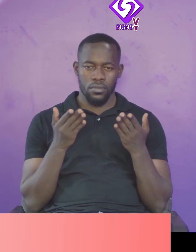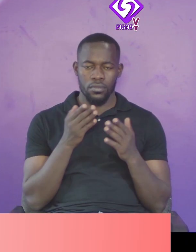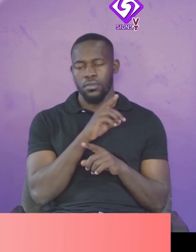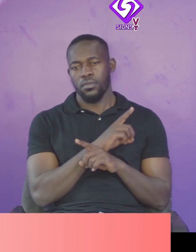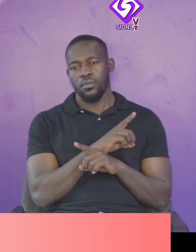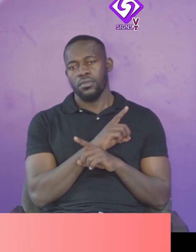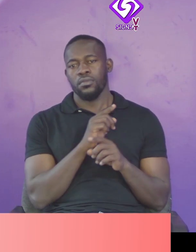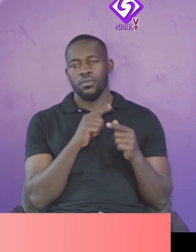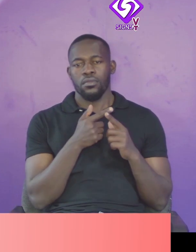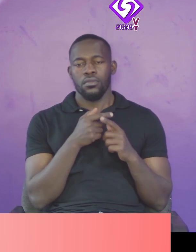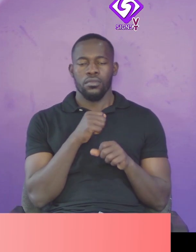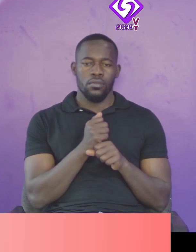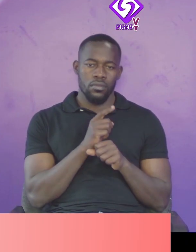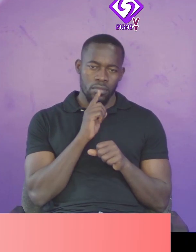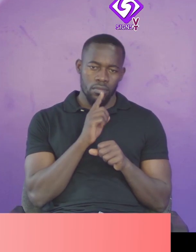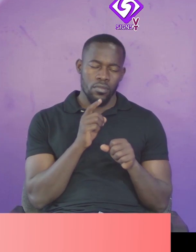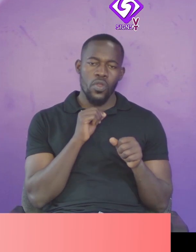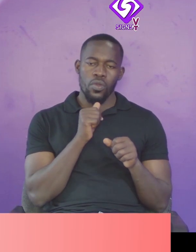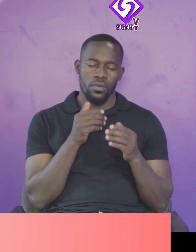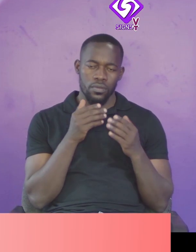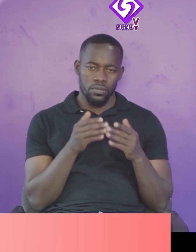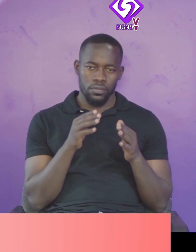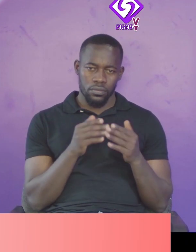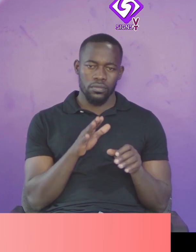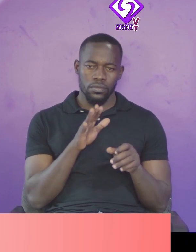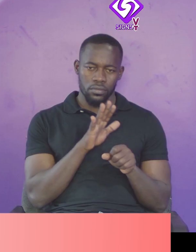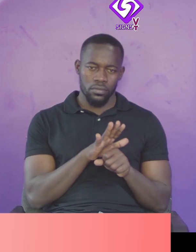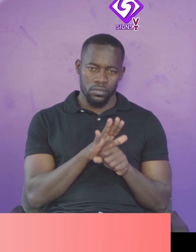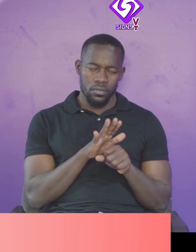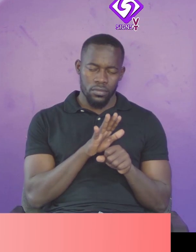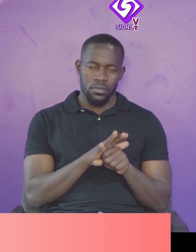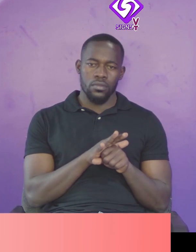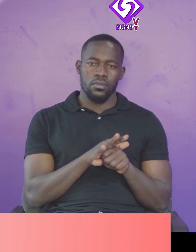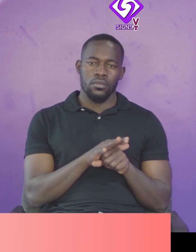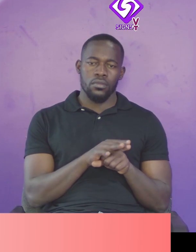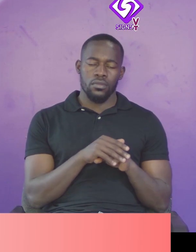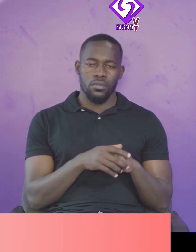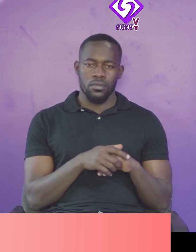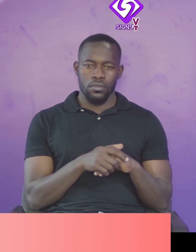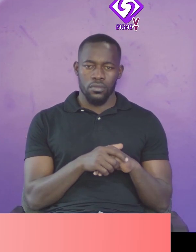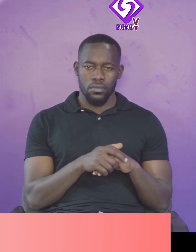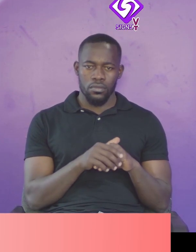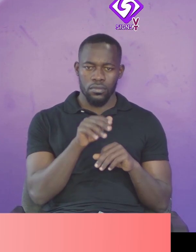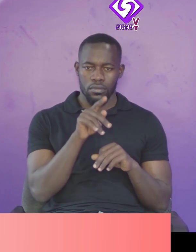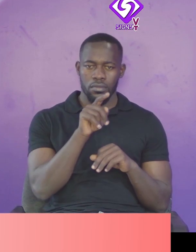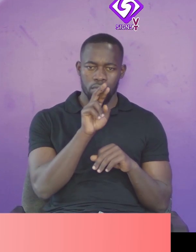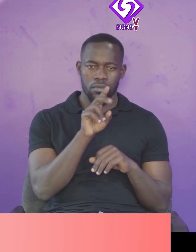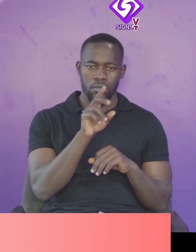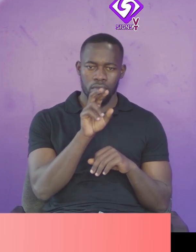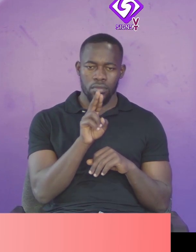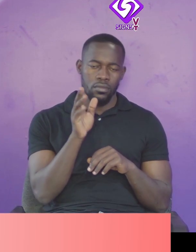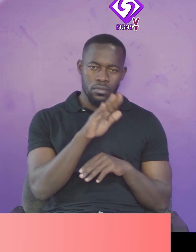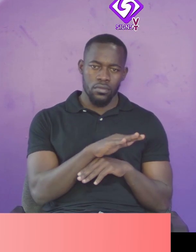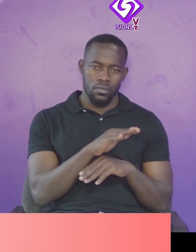to make sure that they are not conceding so many goals. Since Mohamed Kudus returned, you can